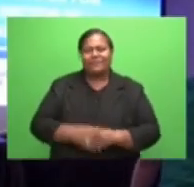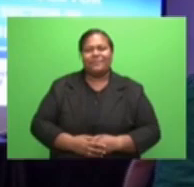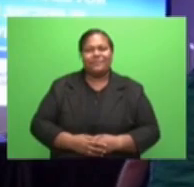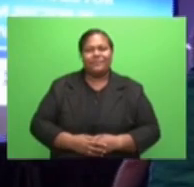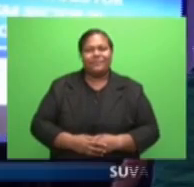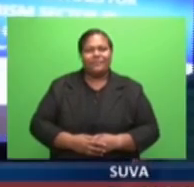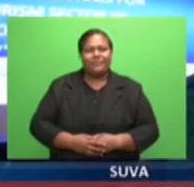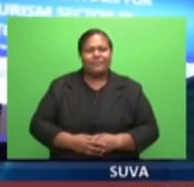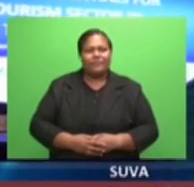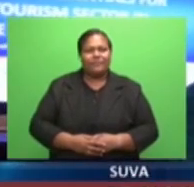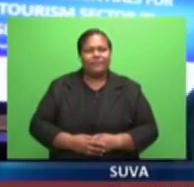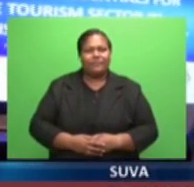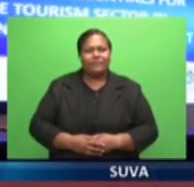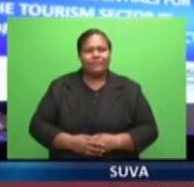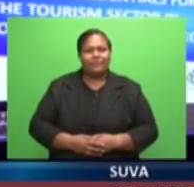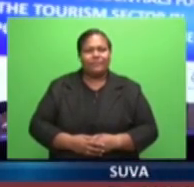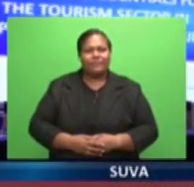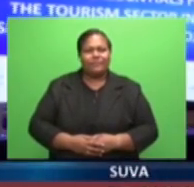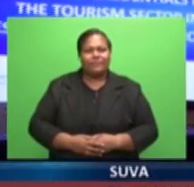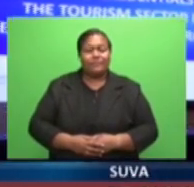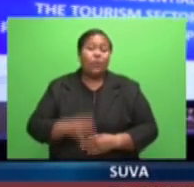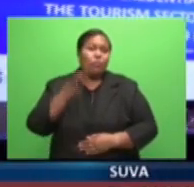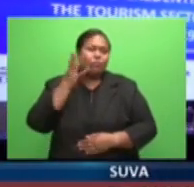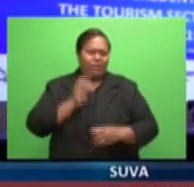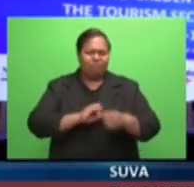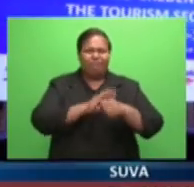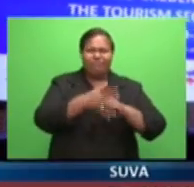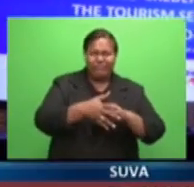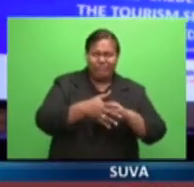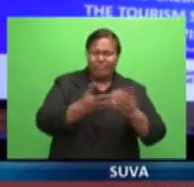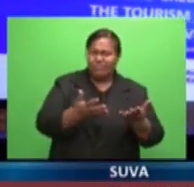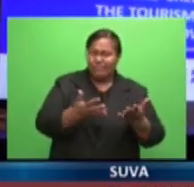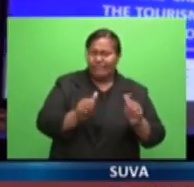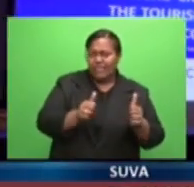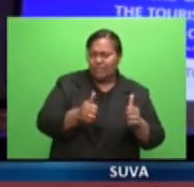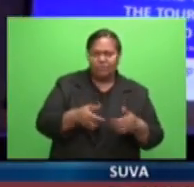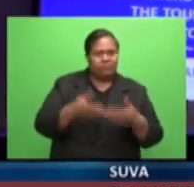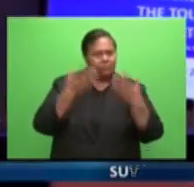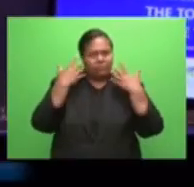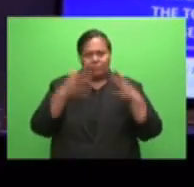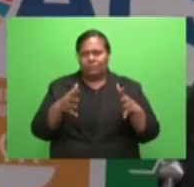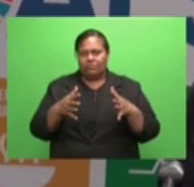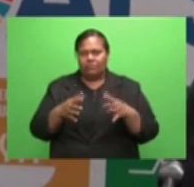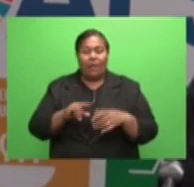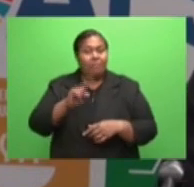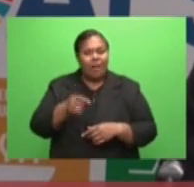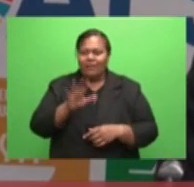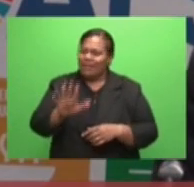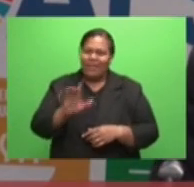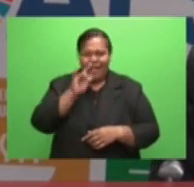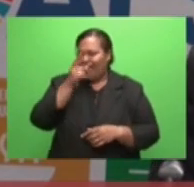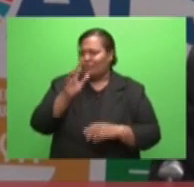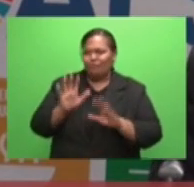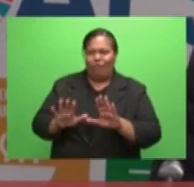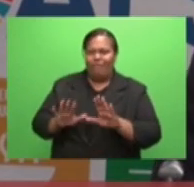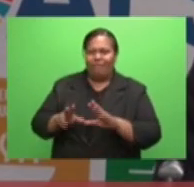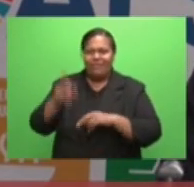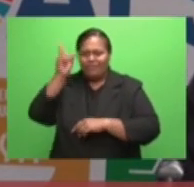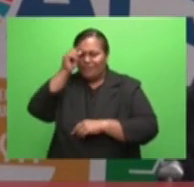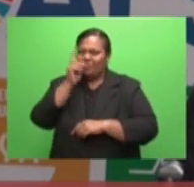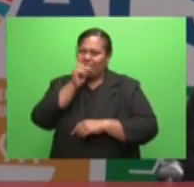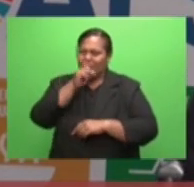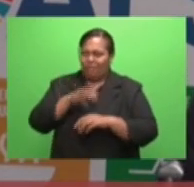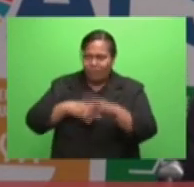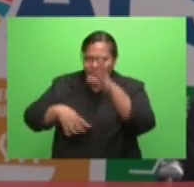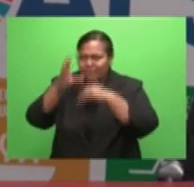The uncertainty on when the pandemic will end should not stop Fijians from learning new skills. Approximately 1,500 odd